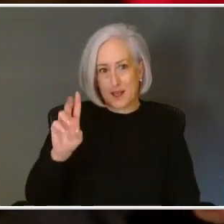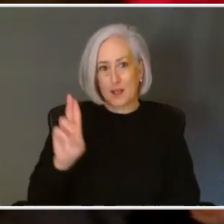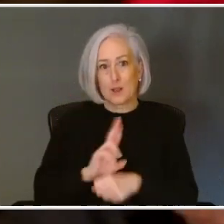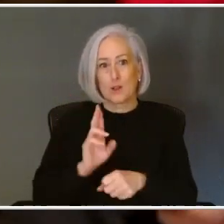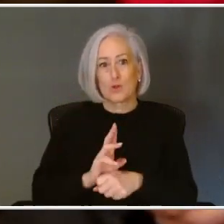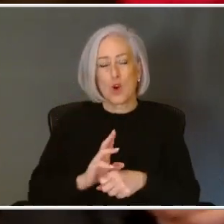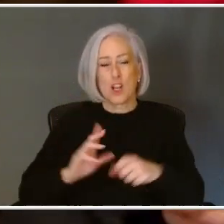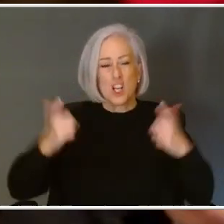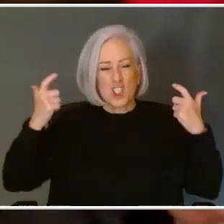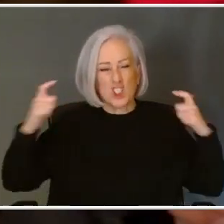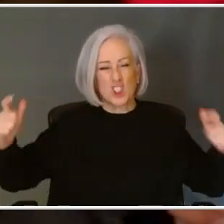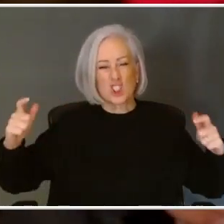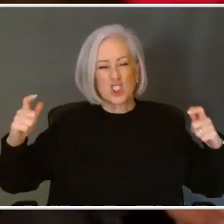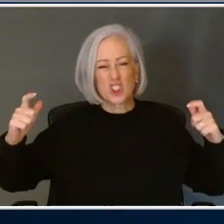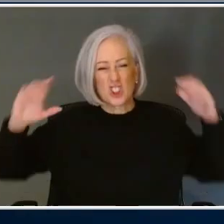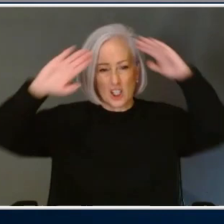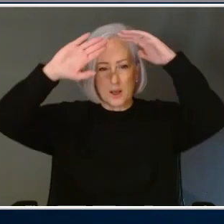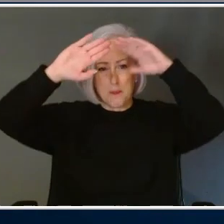biggest one.